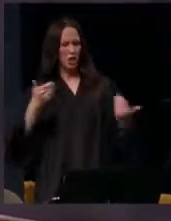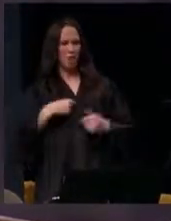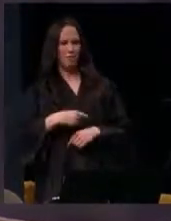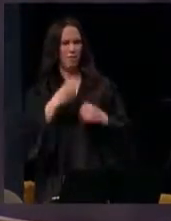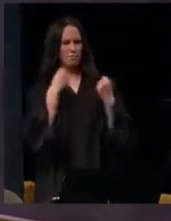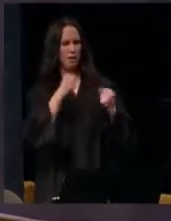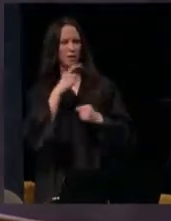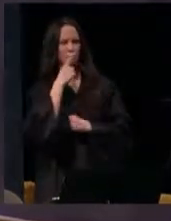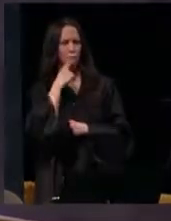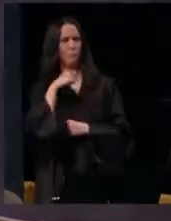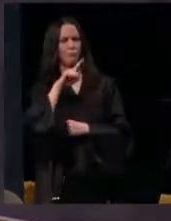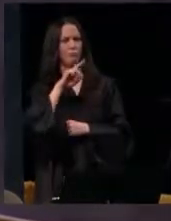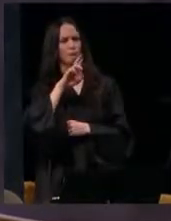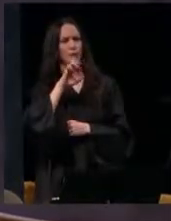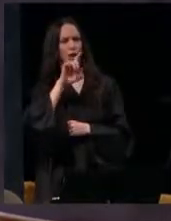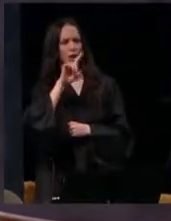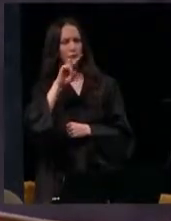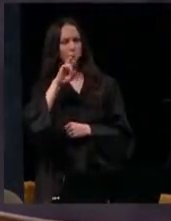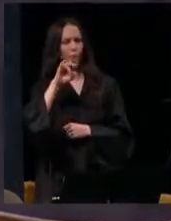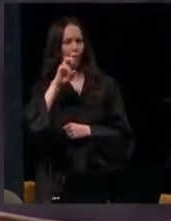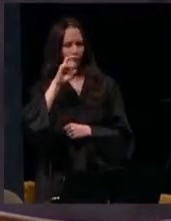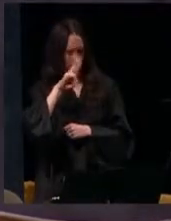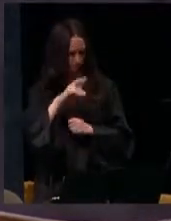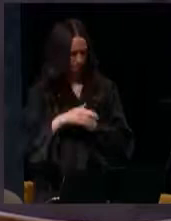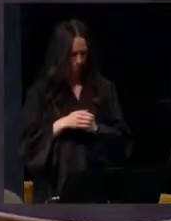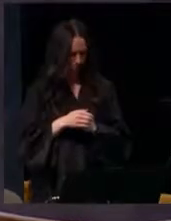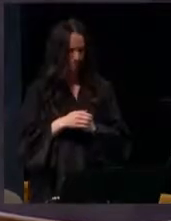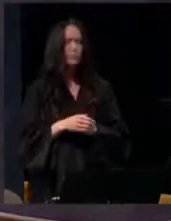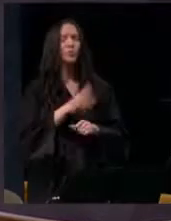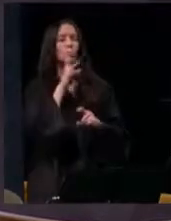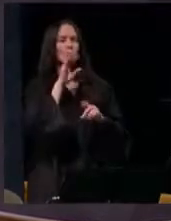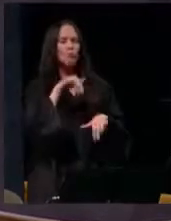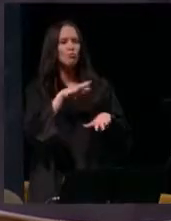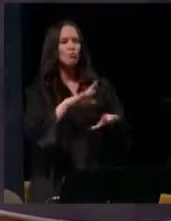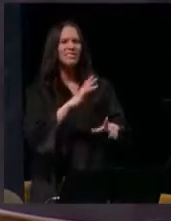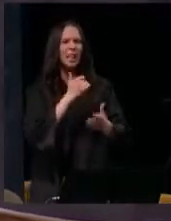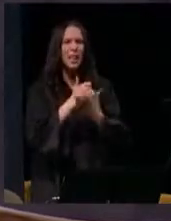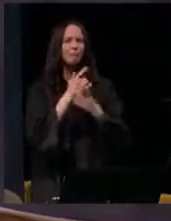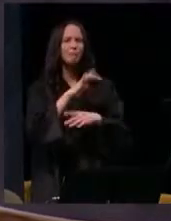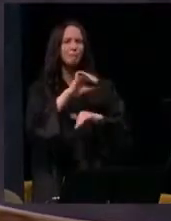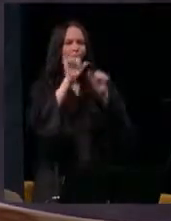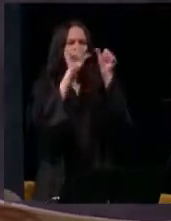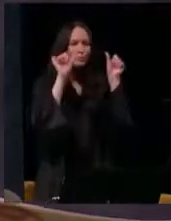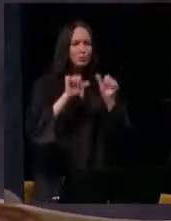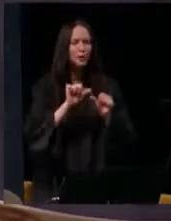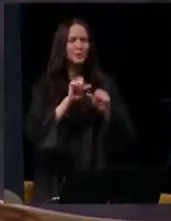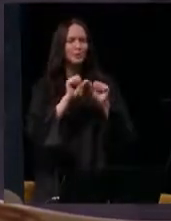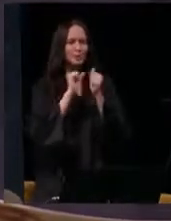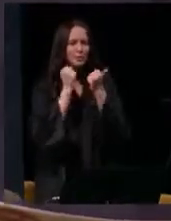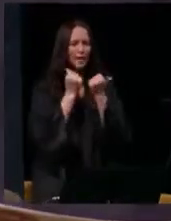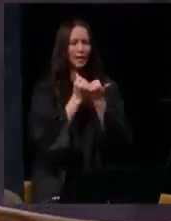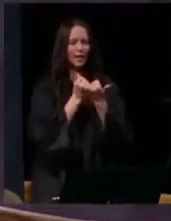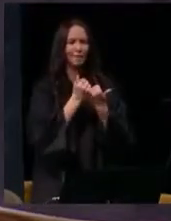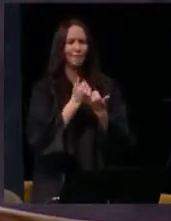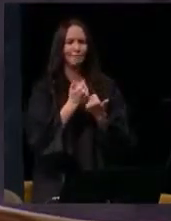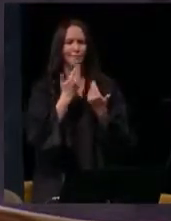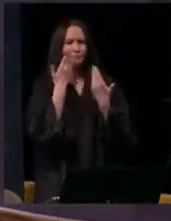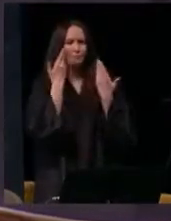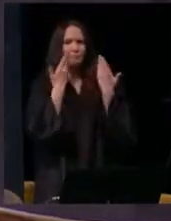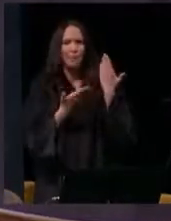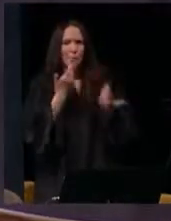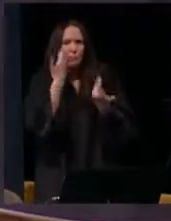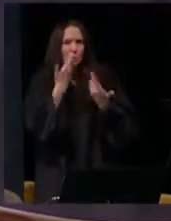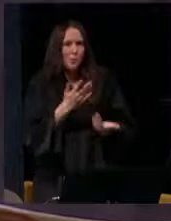Rivers have always played an undeniable role in shaping a society. And keeping to this river motif that has probably gone on longer than any of you